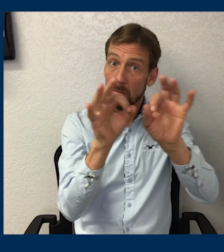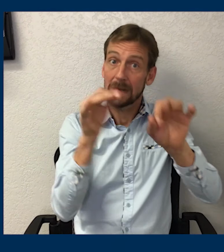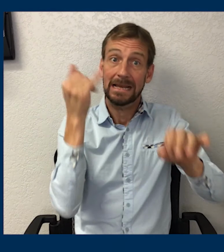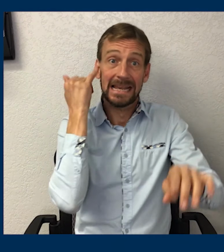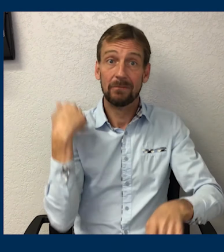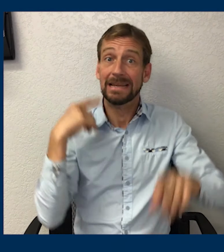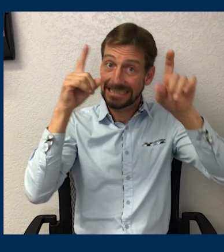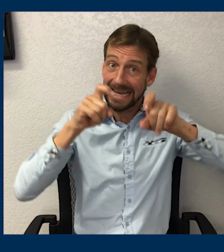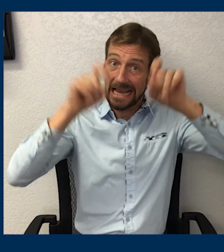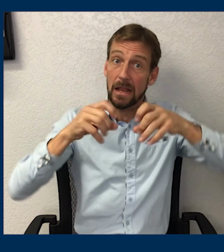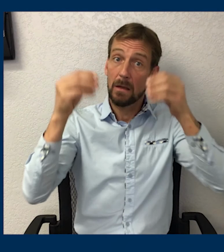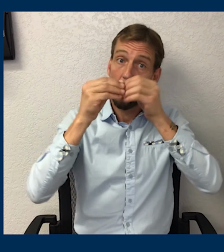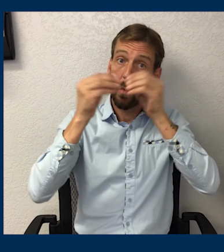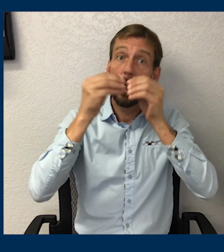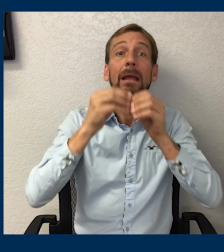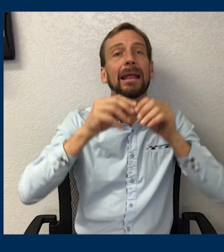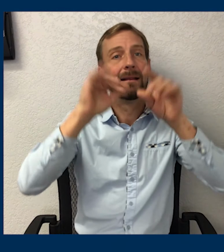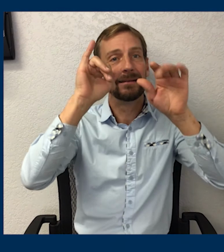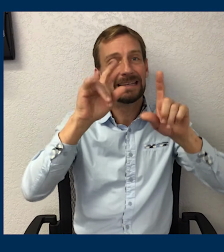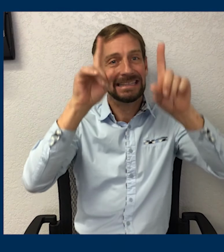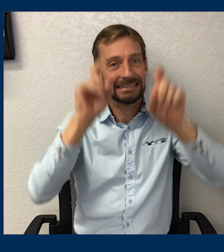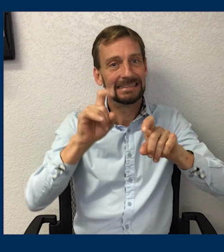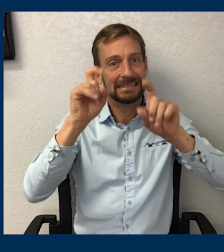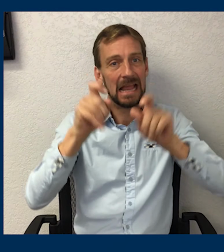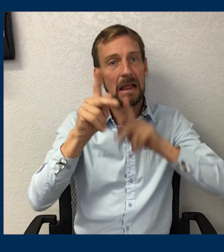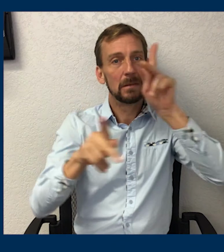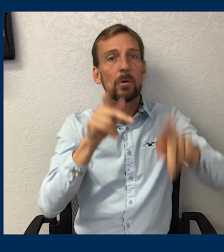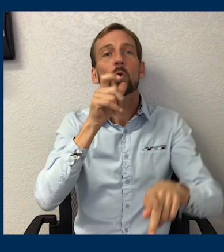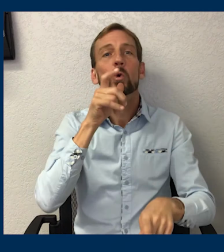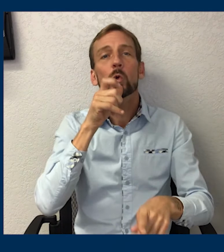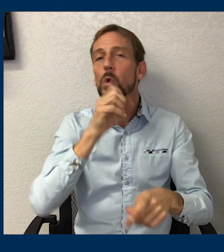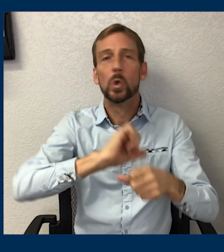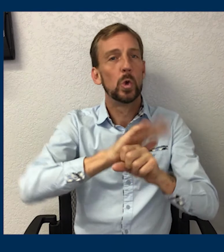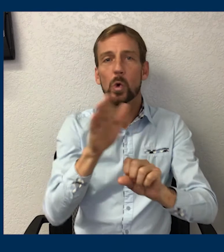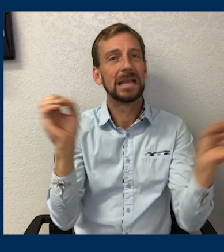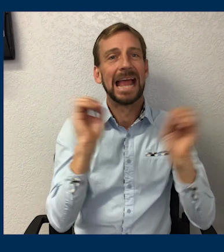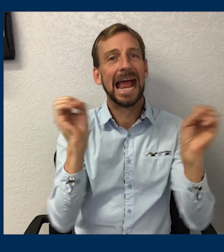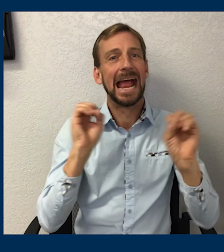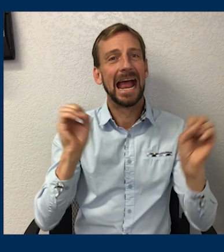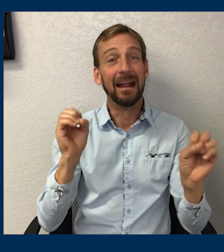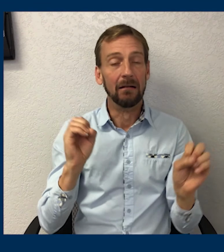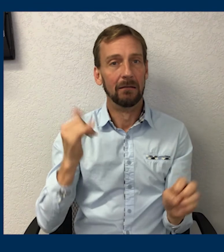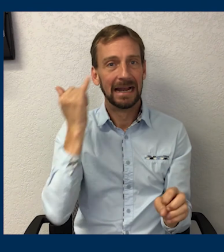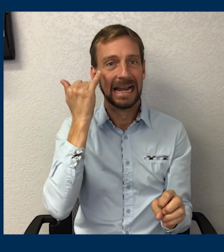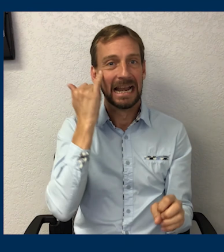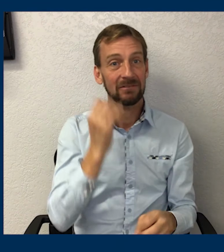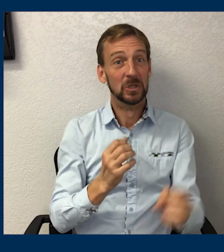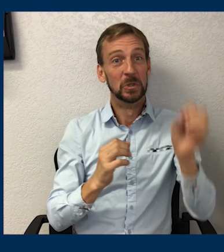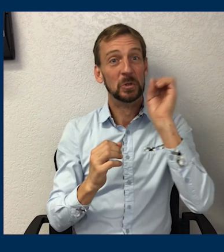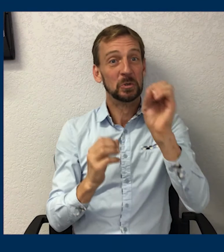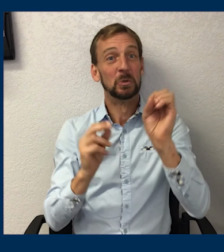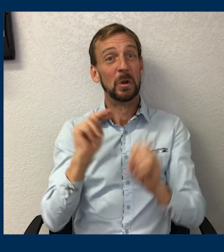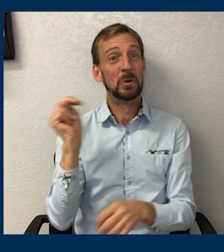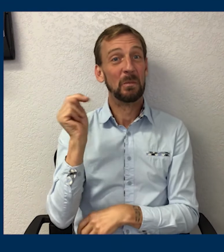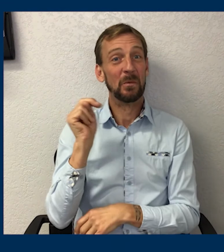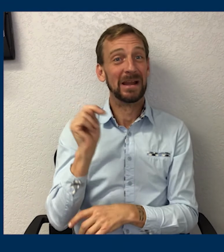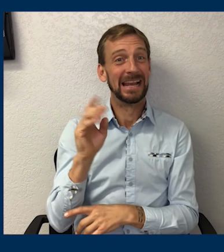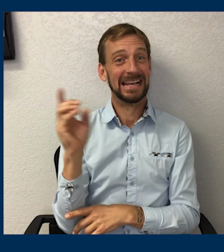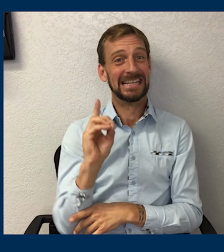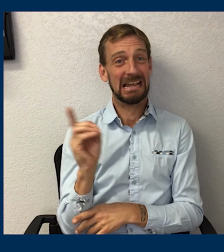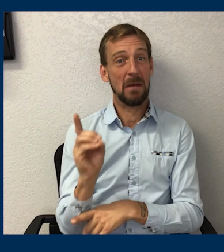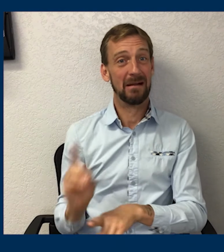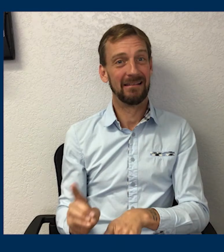ideally test people that are virus-free. So then you get 0 on the numerator and 1 on the denominator,